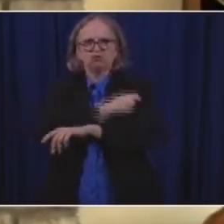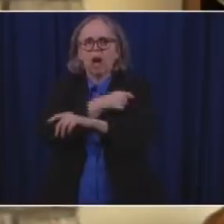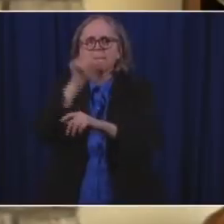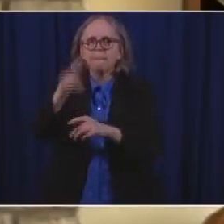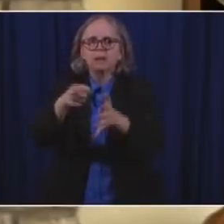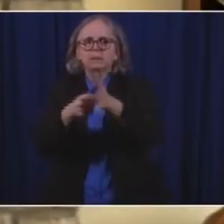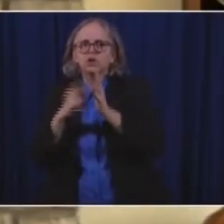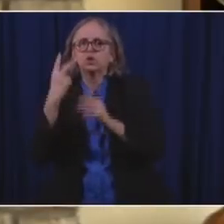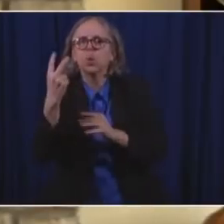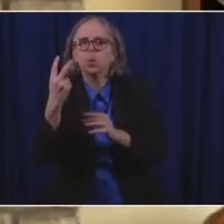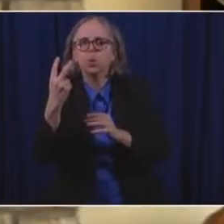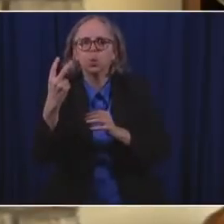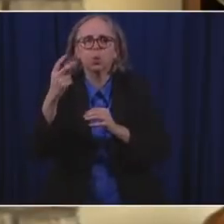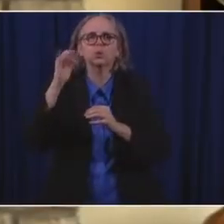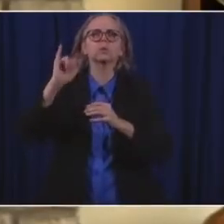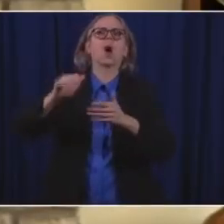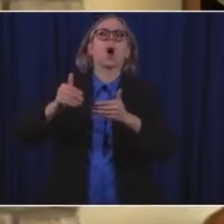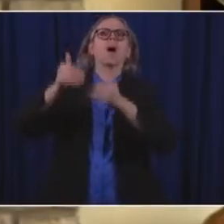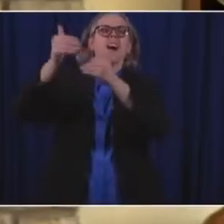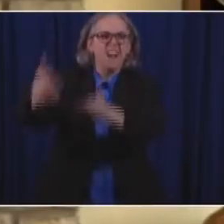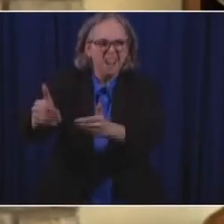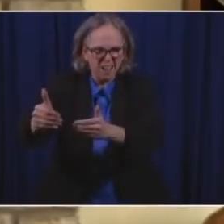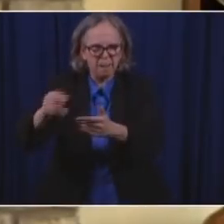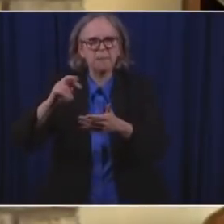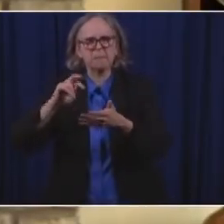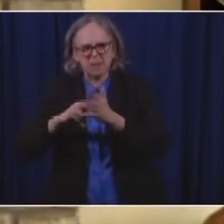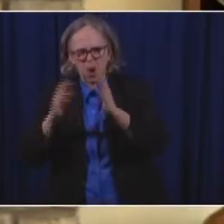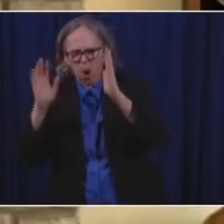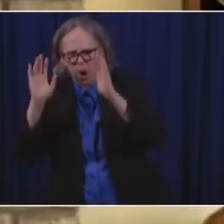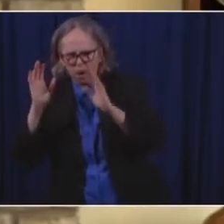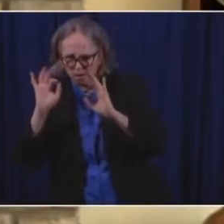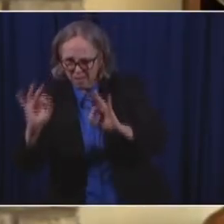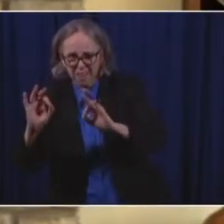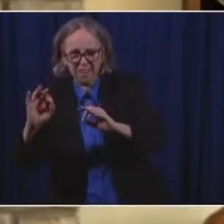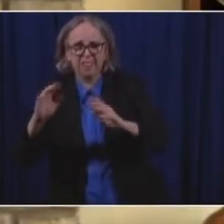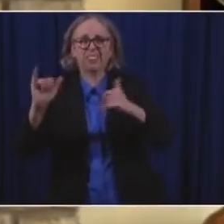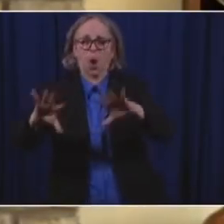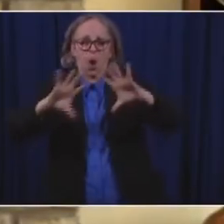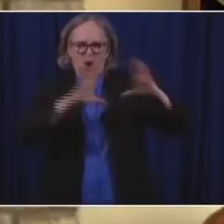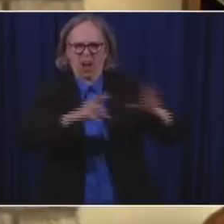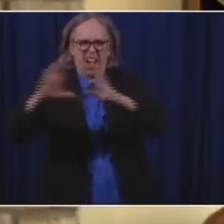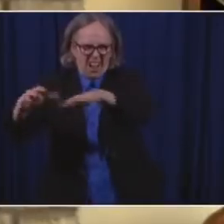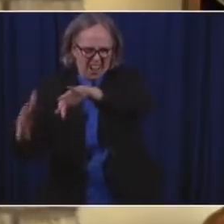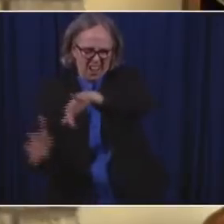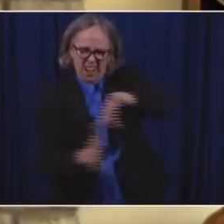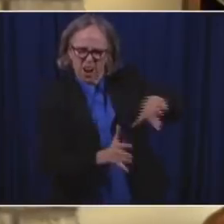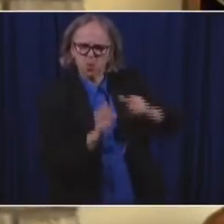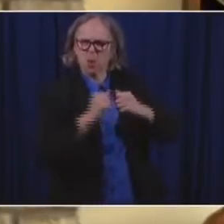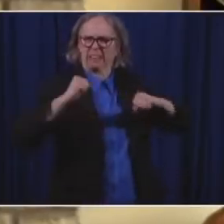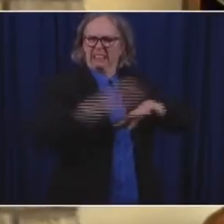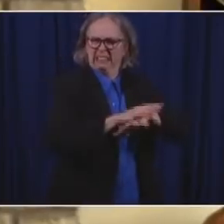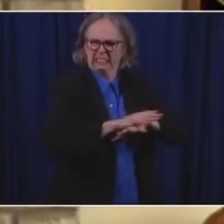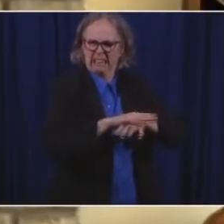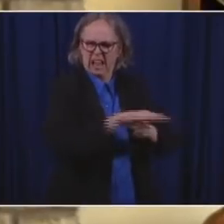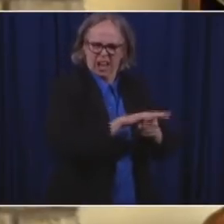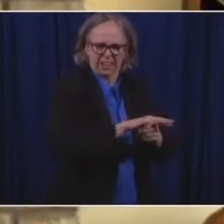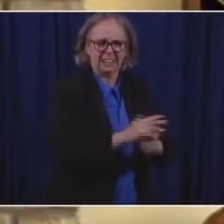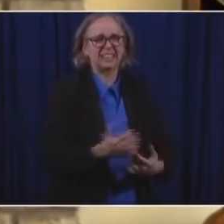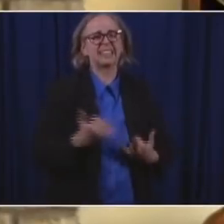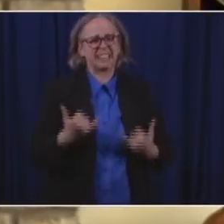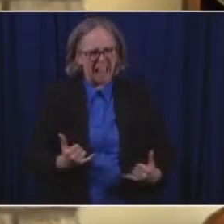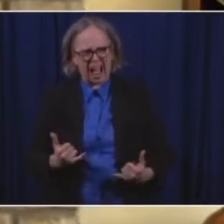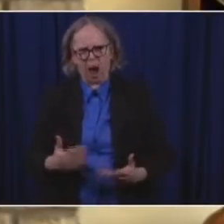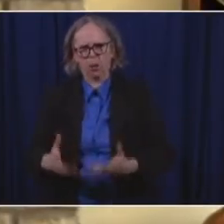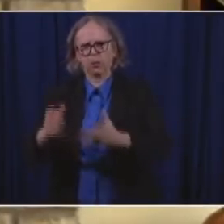off the table, so to speak, as far as at this risk, we all should, breathe somewhat a sigh of